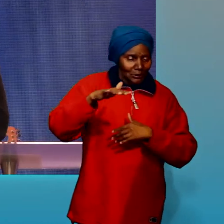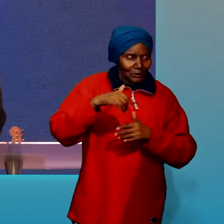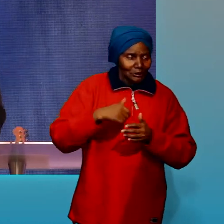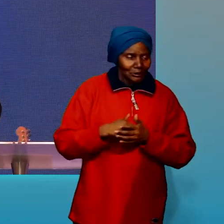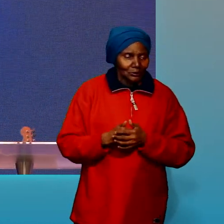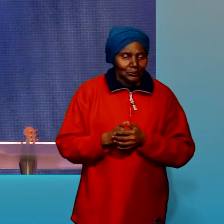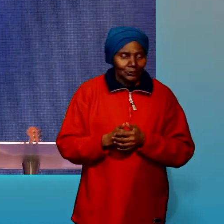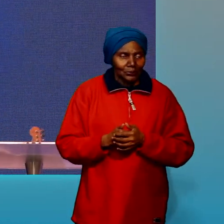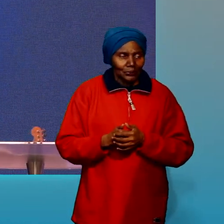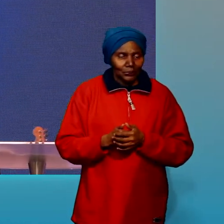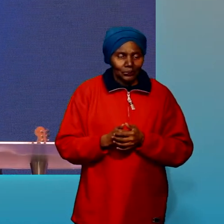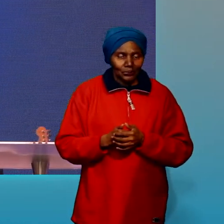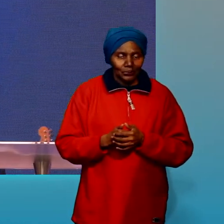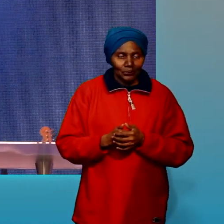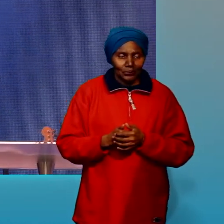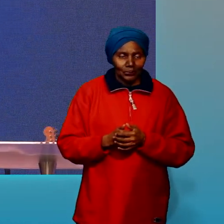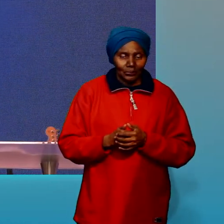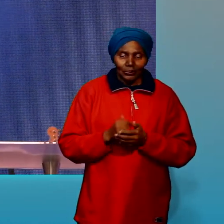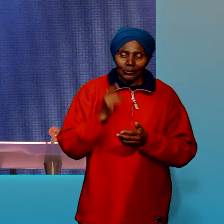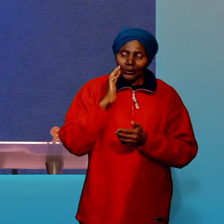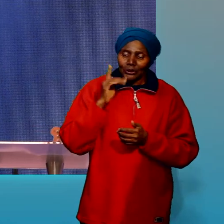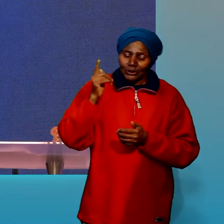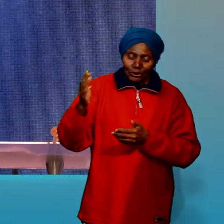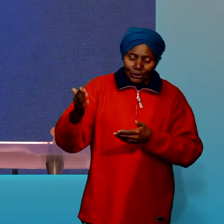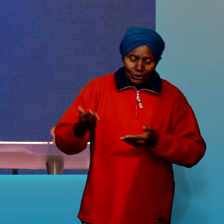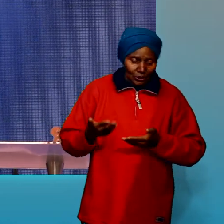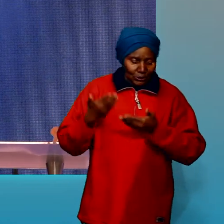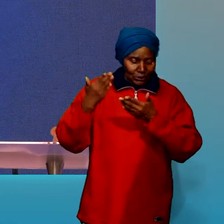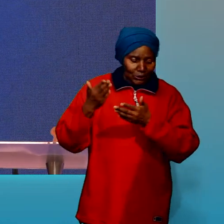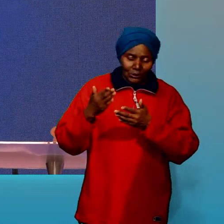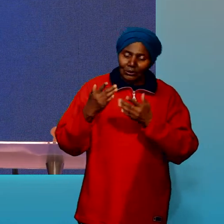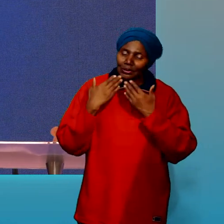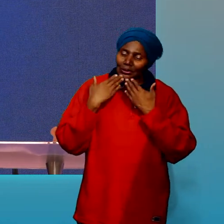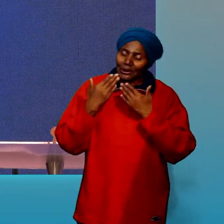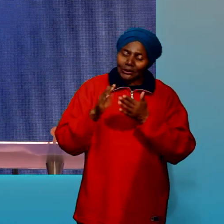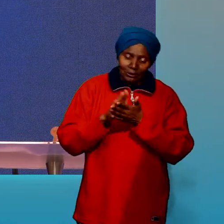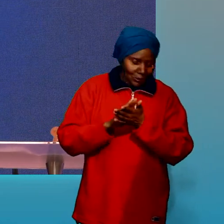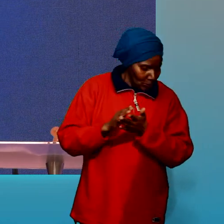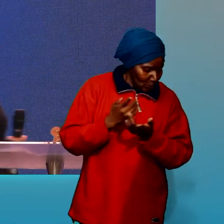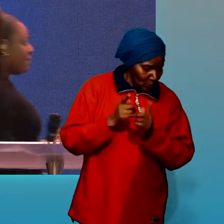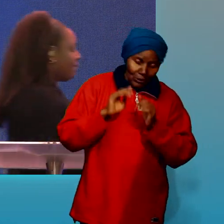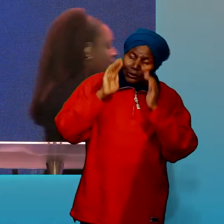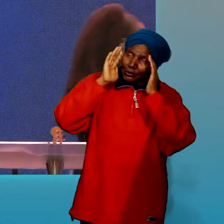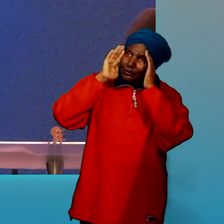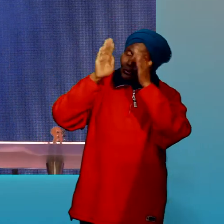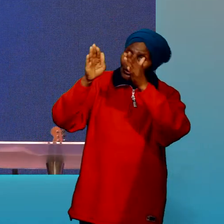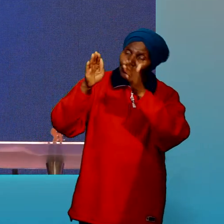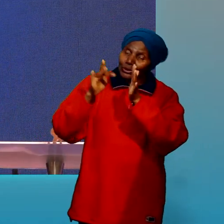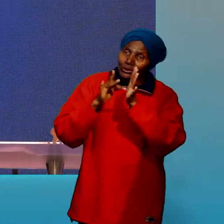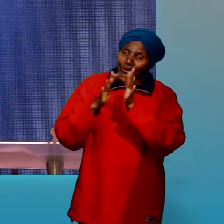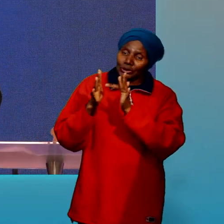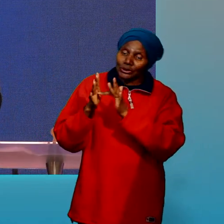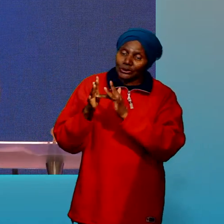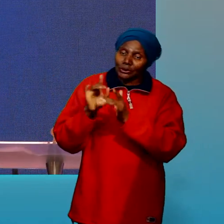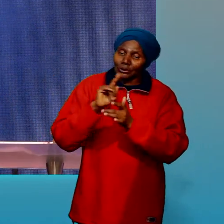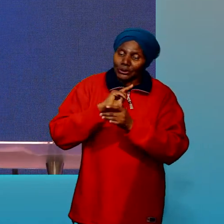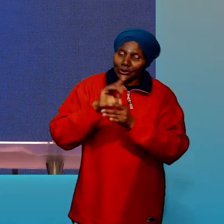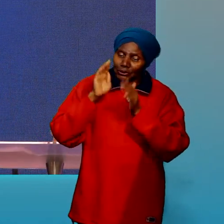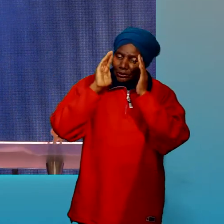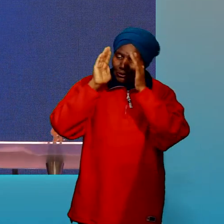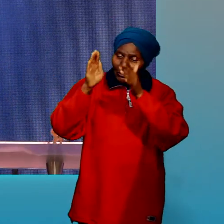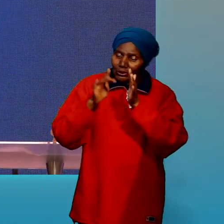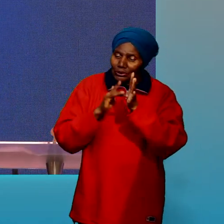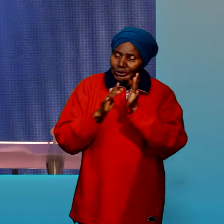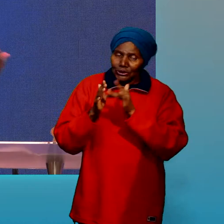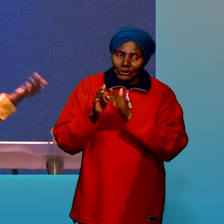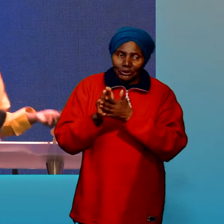well. When you give thanks, it keeps your eyes on Jesus. And when your eyes are on Jesus, it leaves your heart